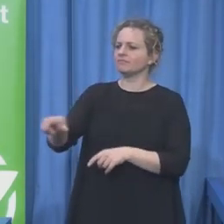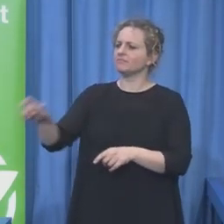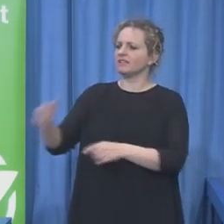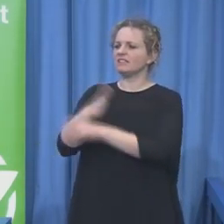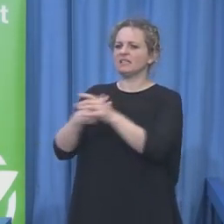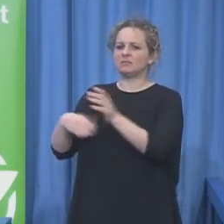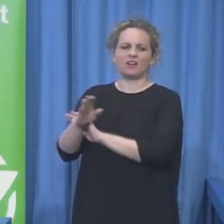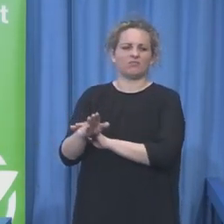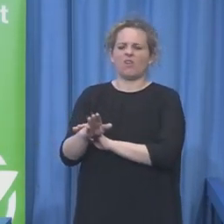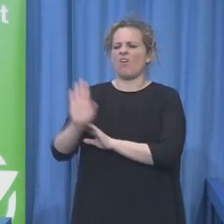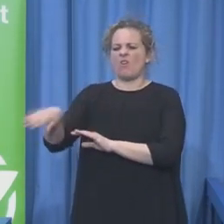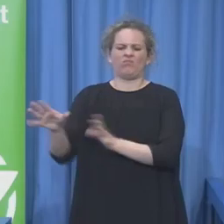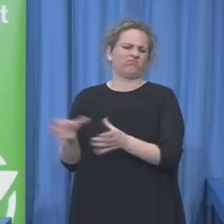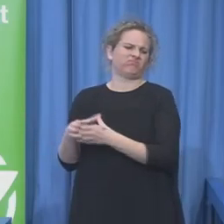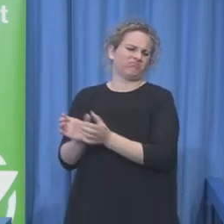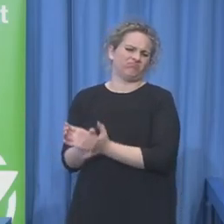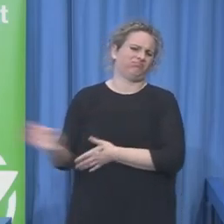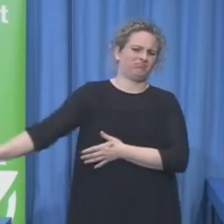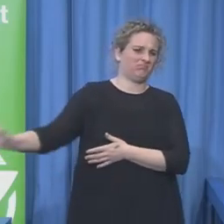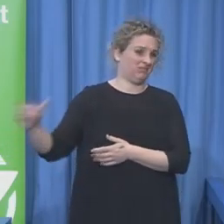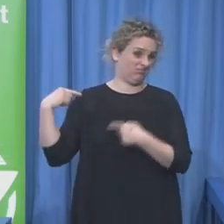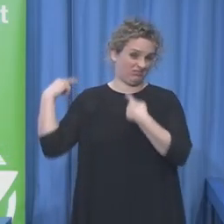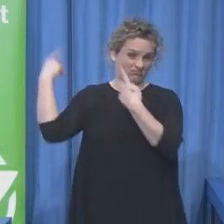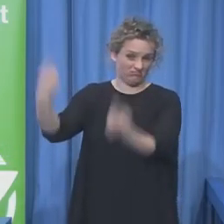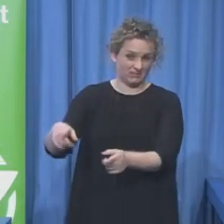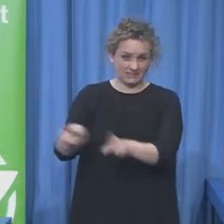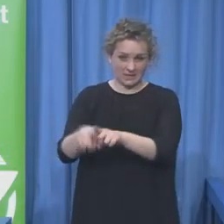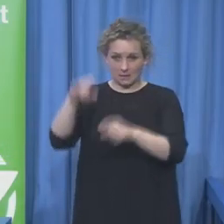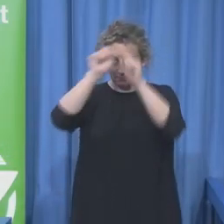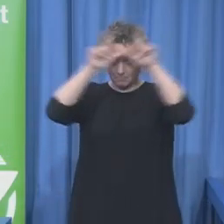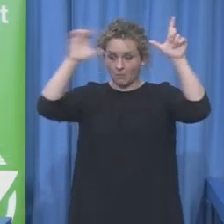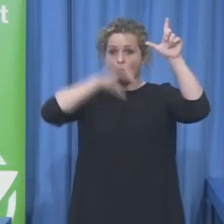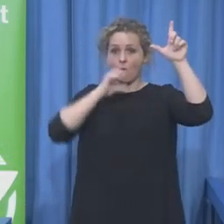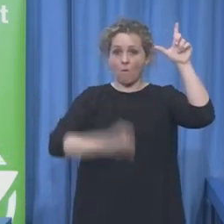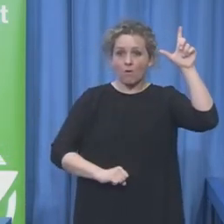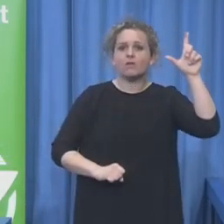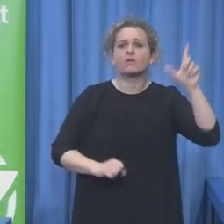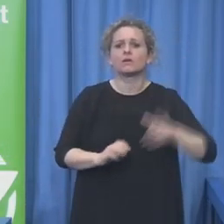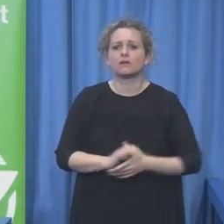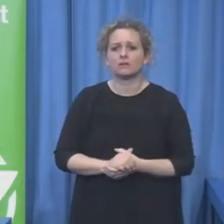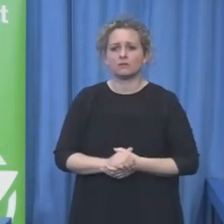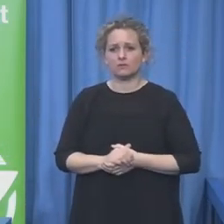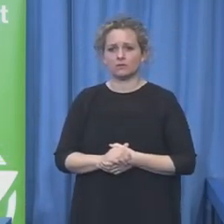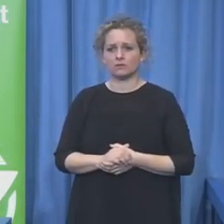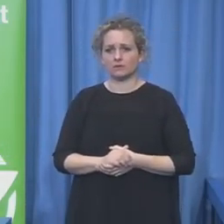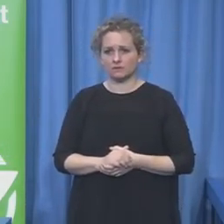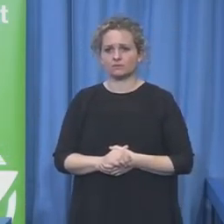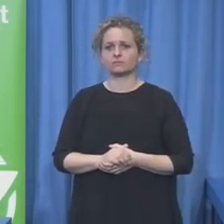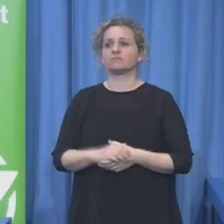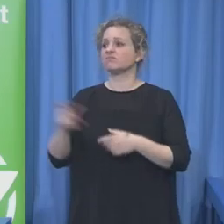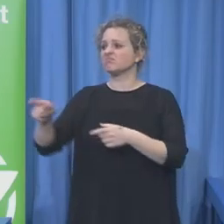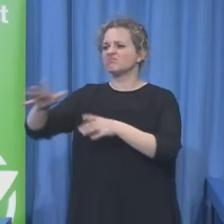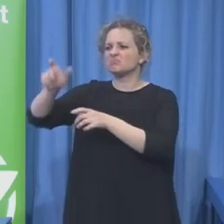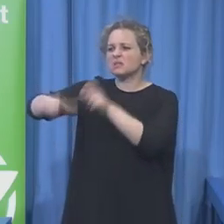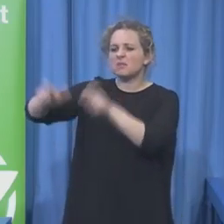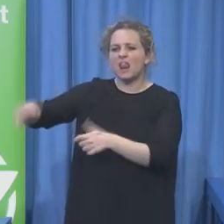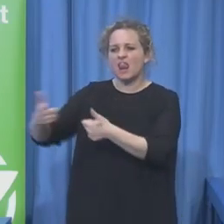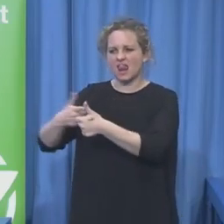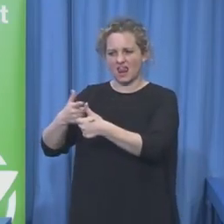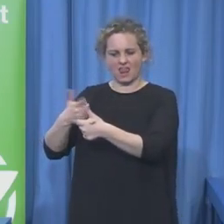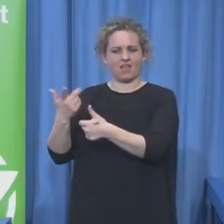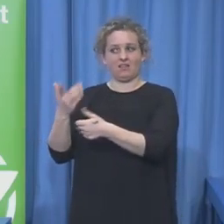institution, we are talking about women, we are talking about people abandoned since birth, who grew